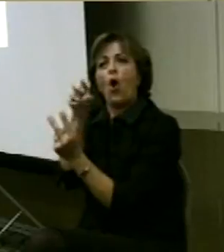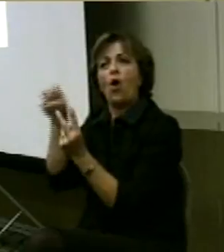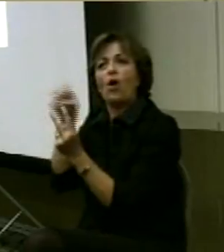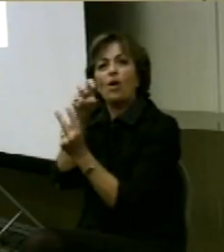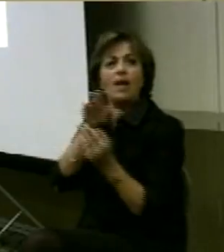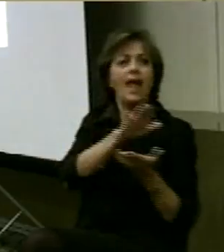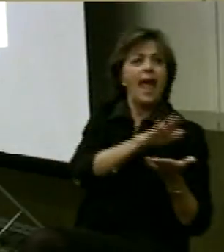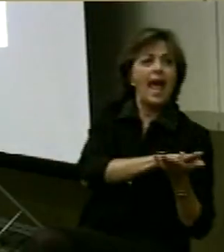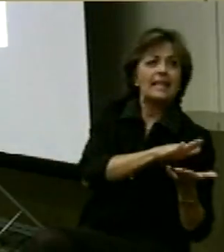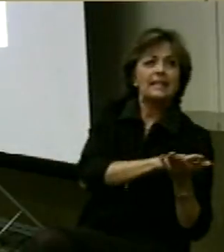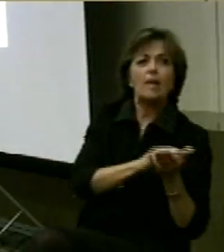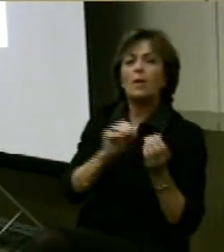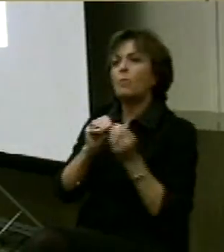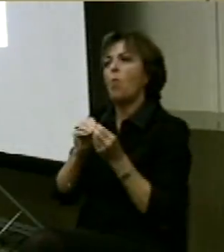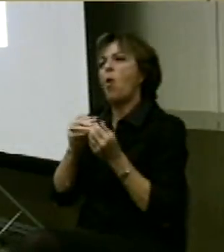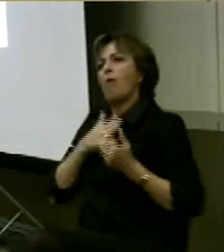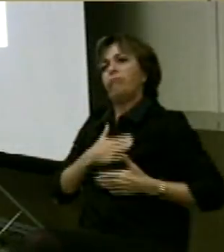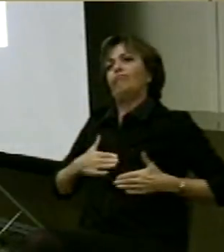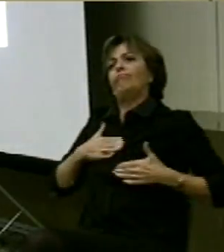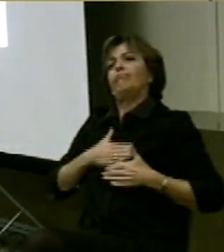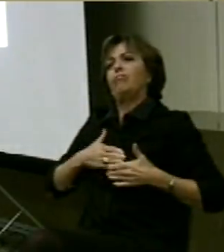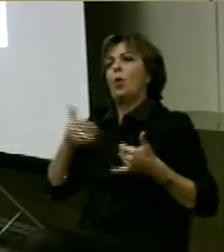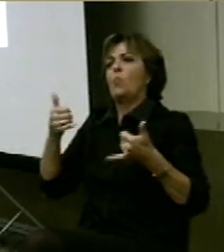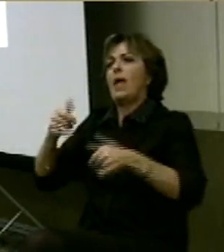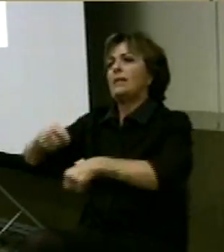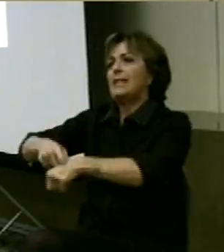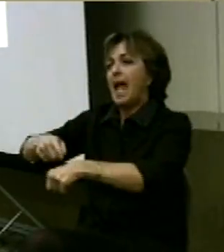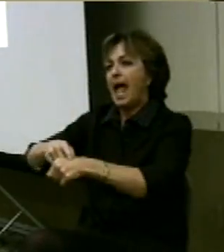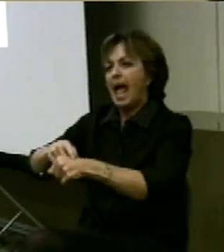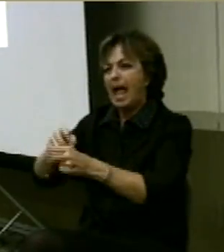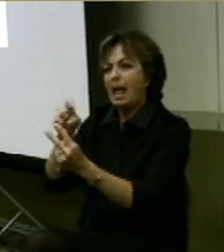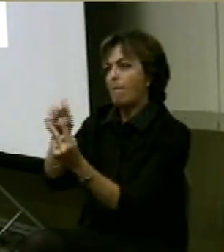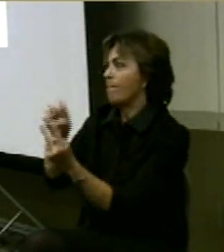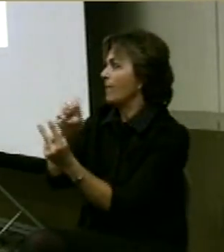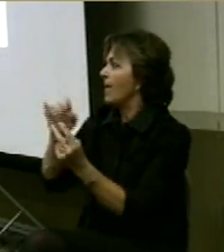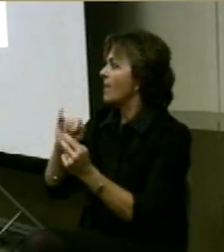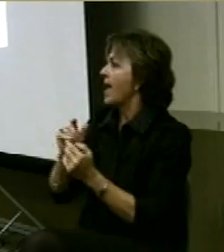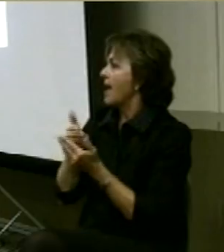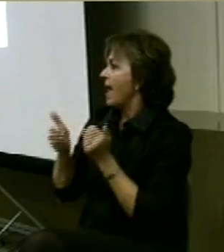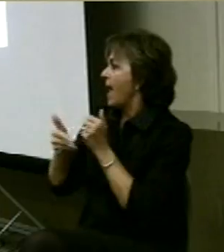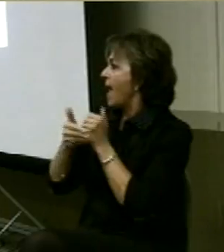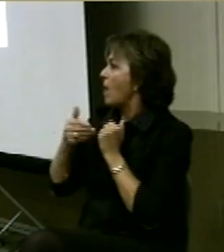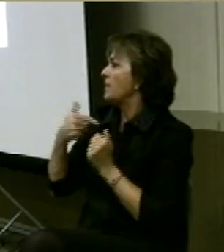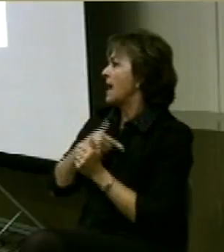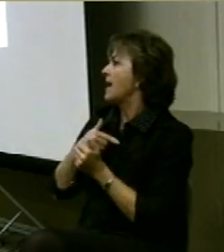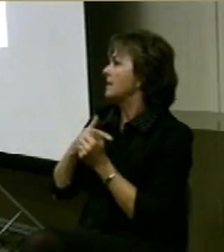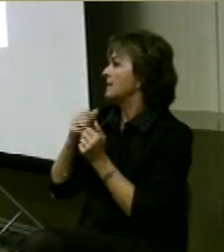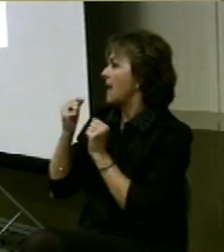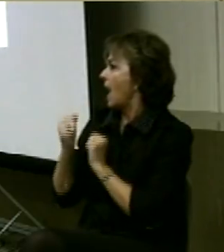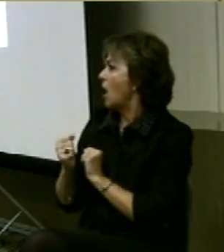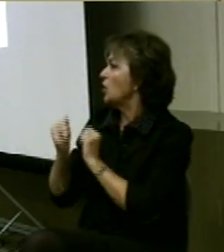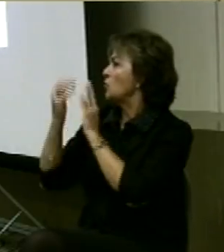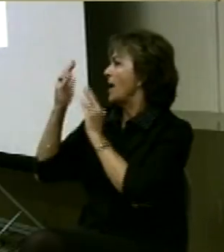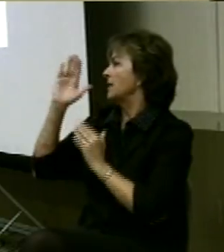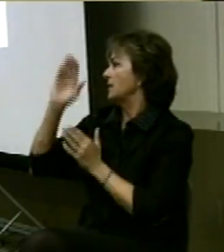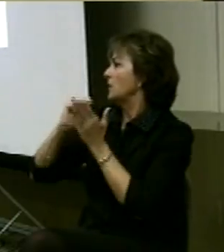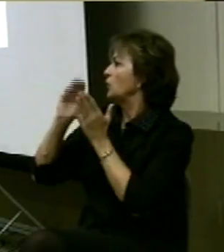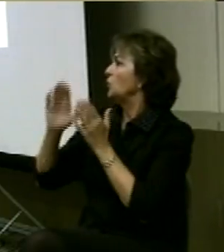and more leisure rec times. So that really helped us address that student's behavior